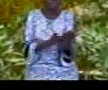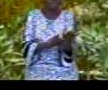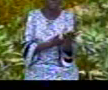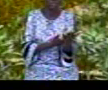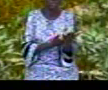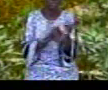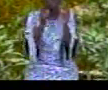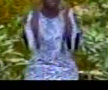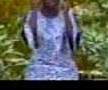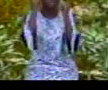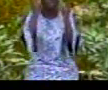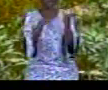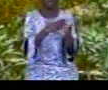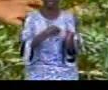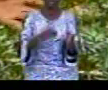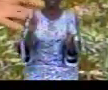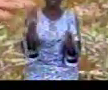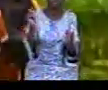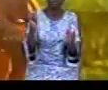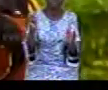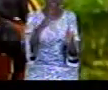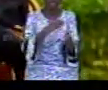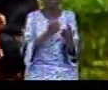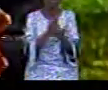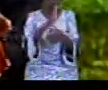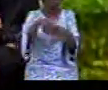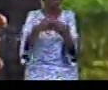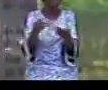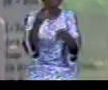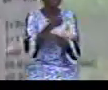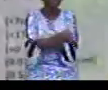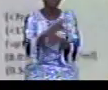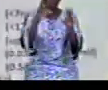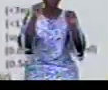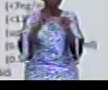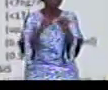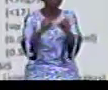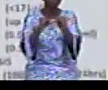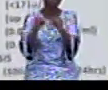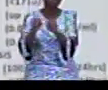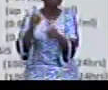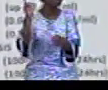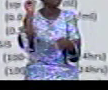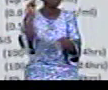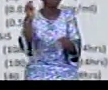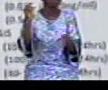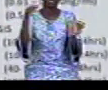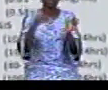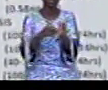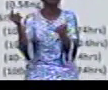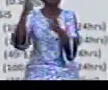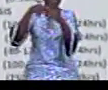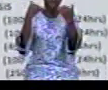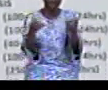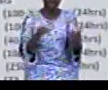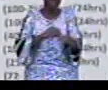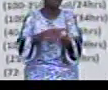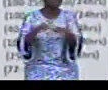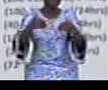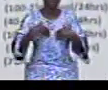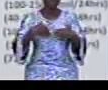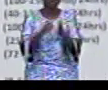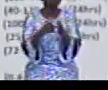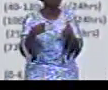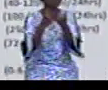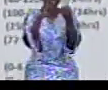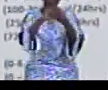day, there is no urination. From that day up to this moment, I've not been having that challenge again.